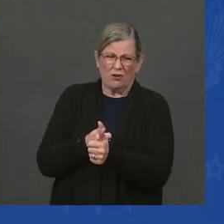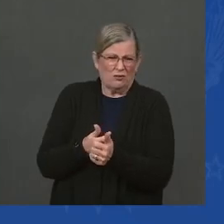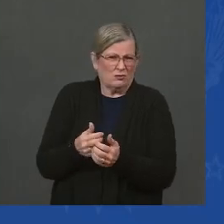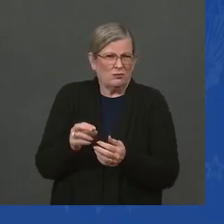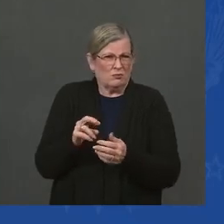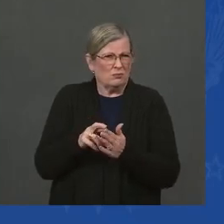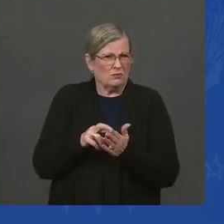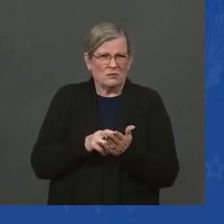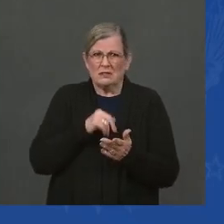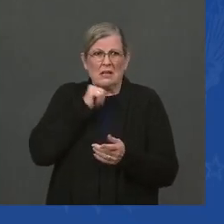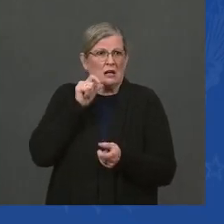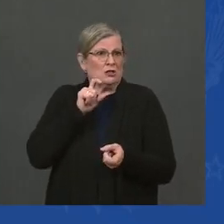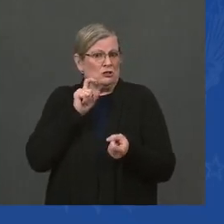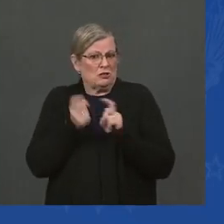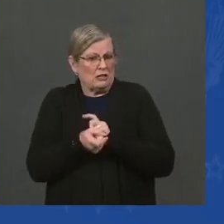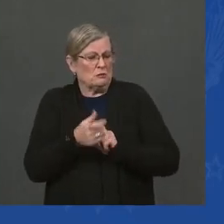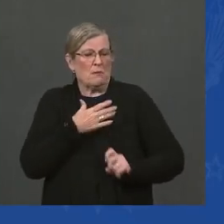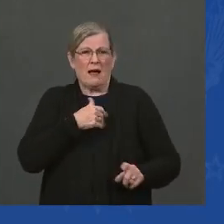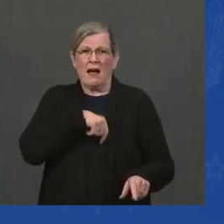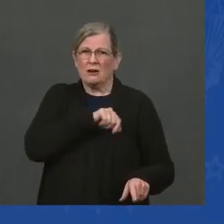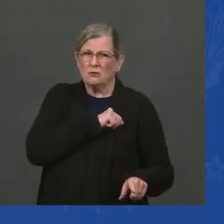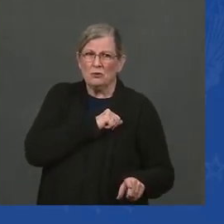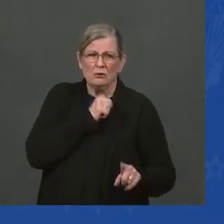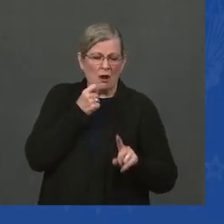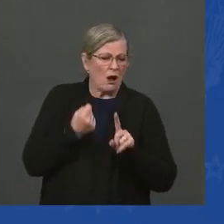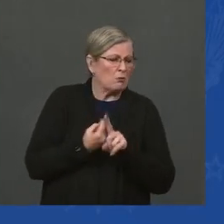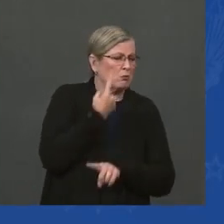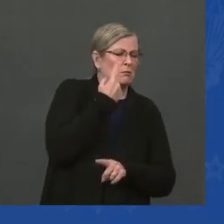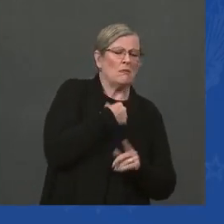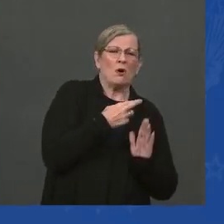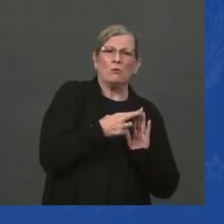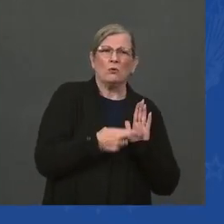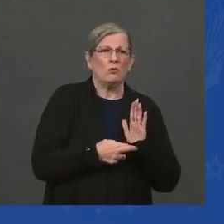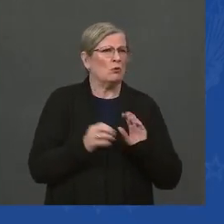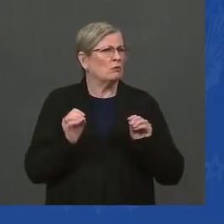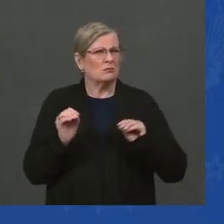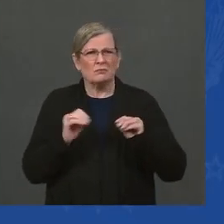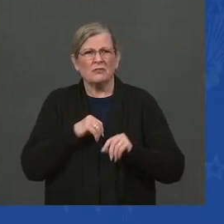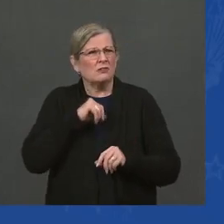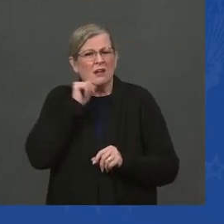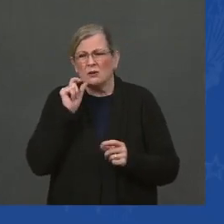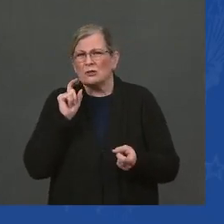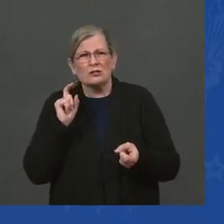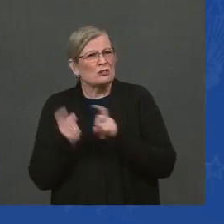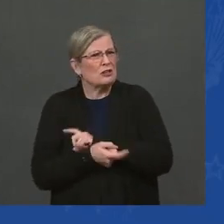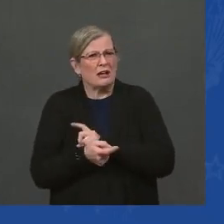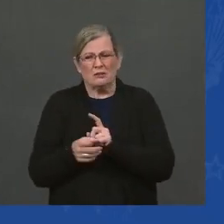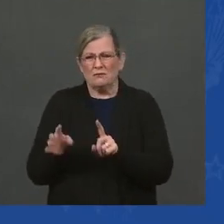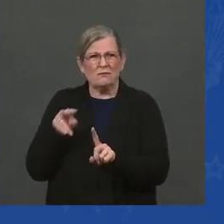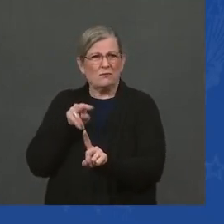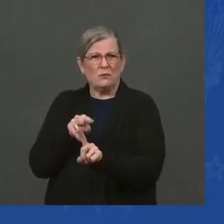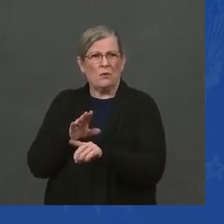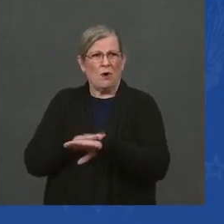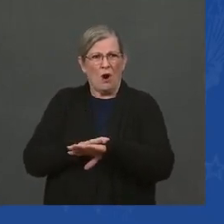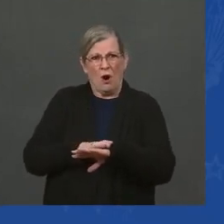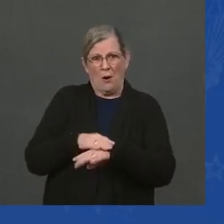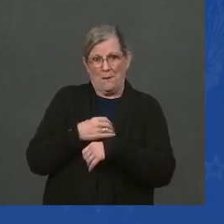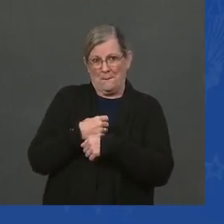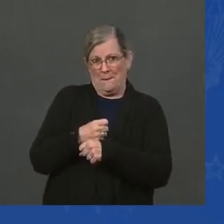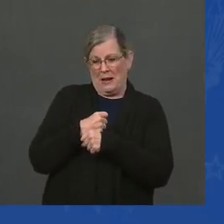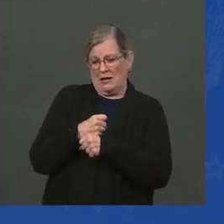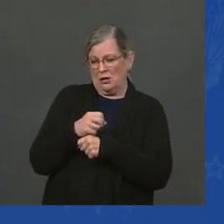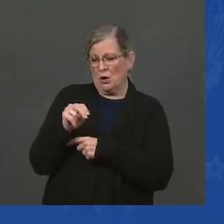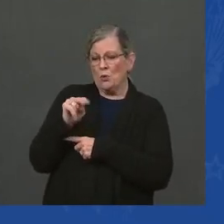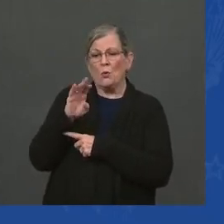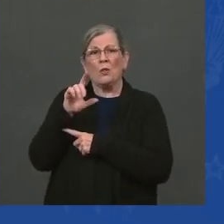toward Constitution, international airspace, international sea lanes, et cetera. We also have made it clear that we have to work